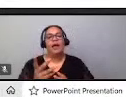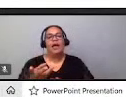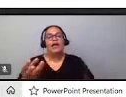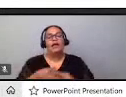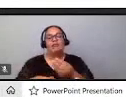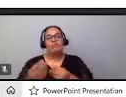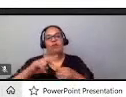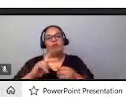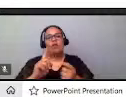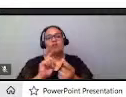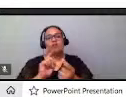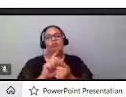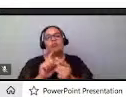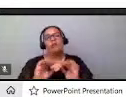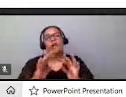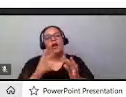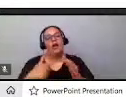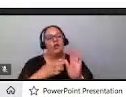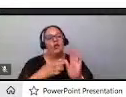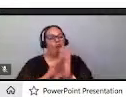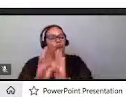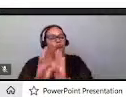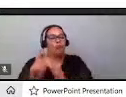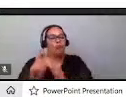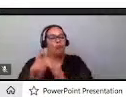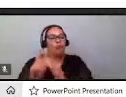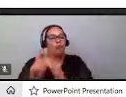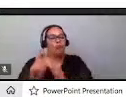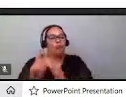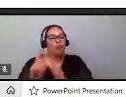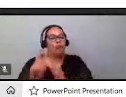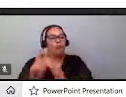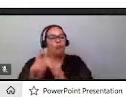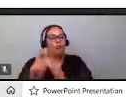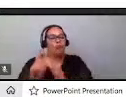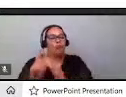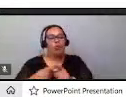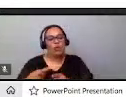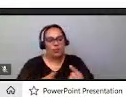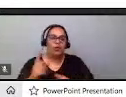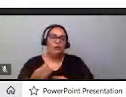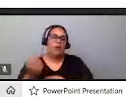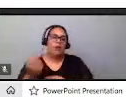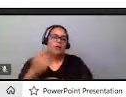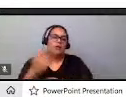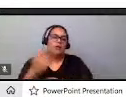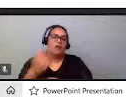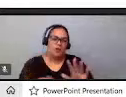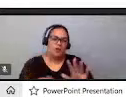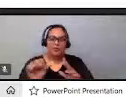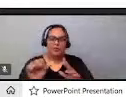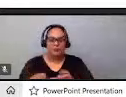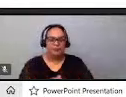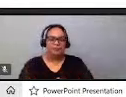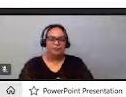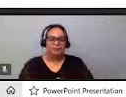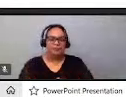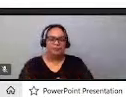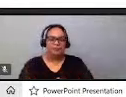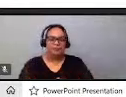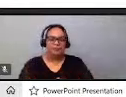it will be addressed in terms of how we've improved weekly throughput and you'll get that on slide 10 next slide